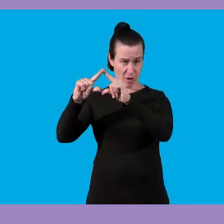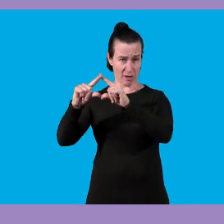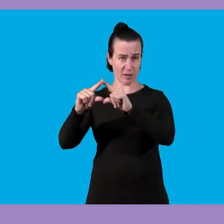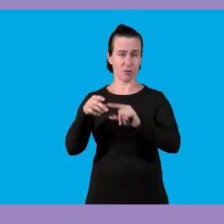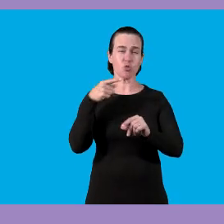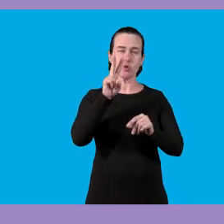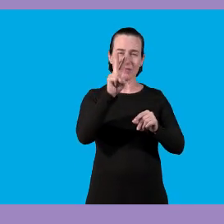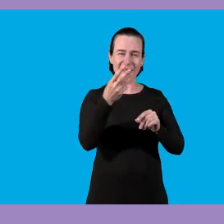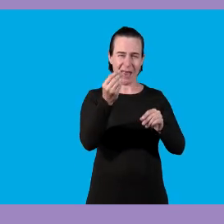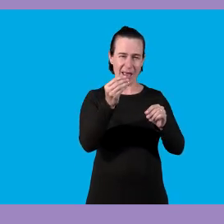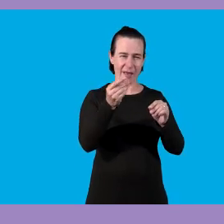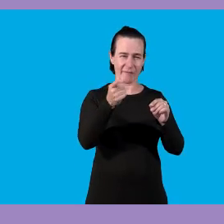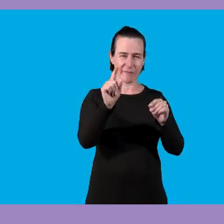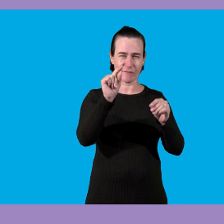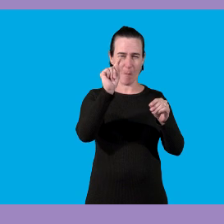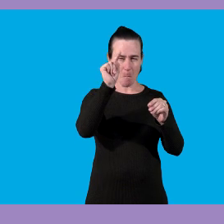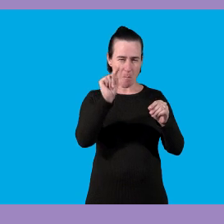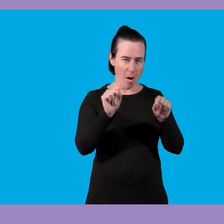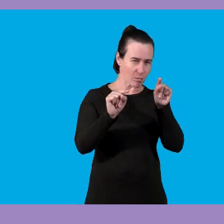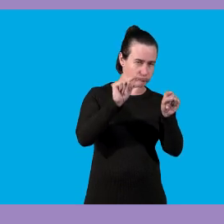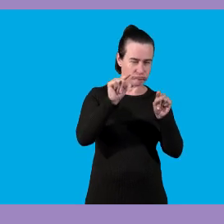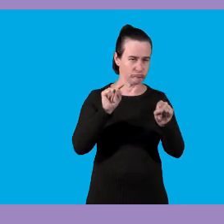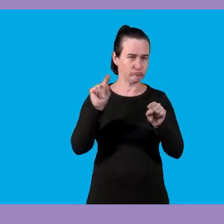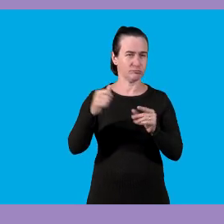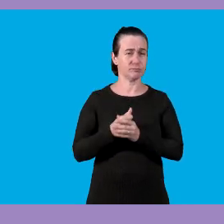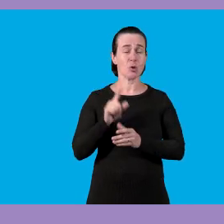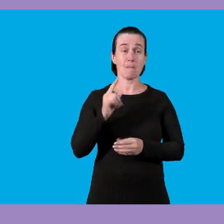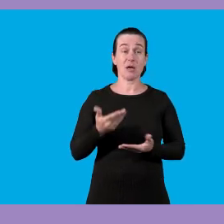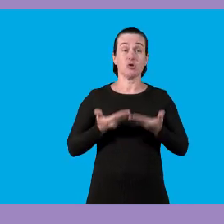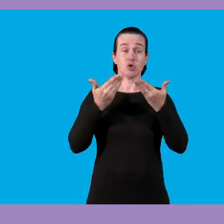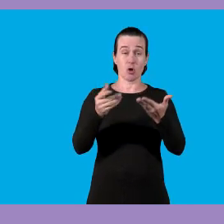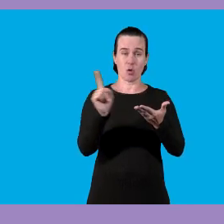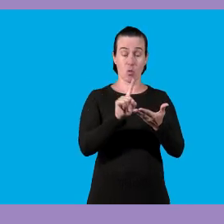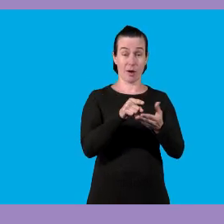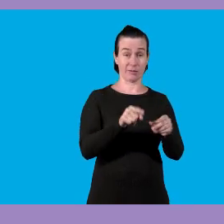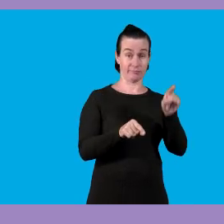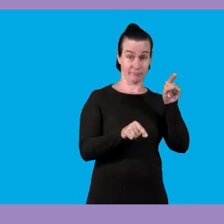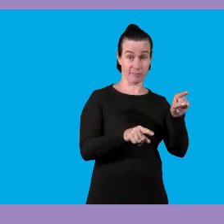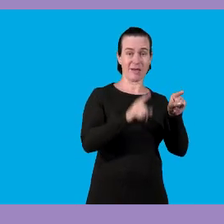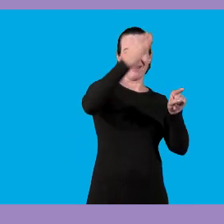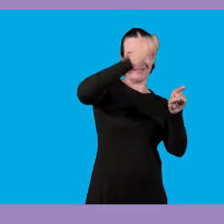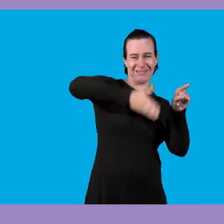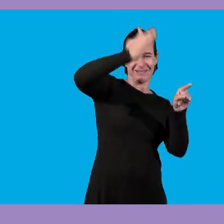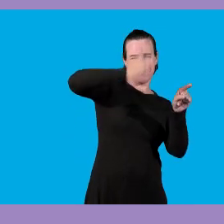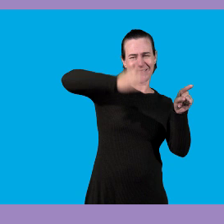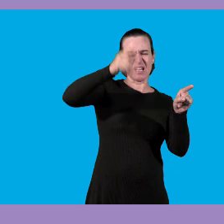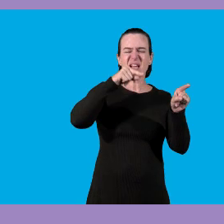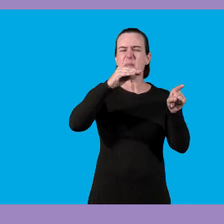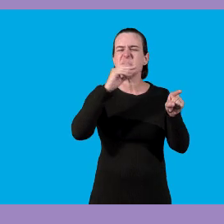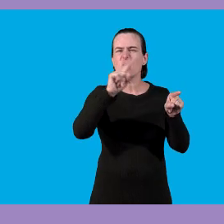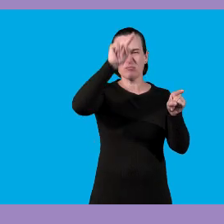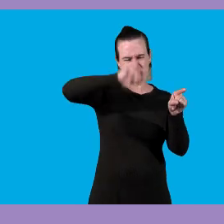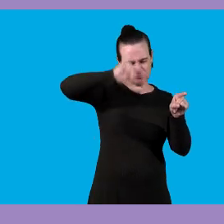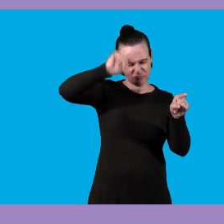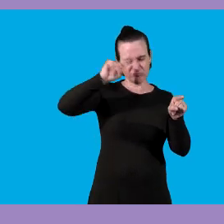triangle JLK is similar, that is the symbol for similar, is similar to triangle PQR.